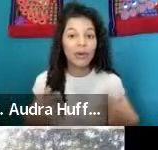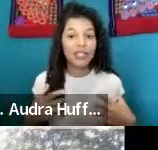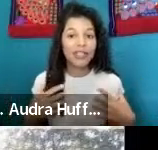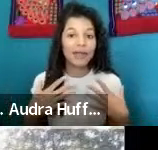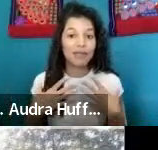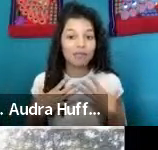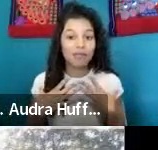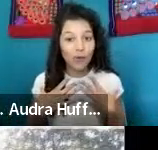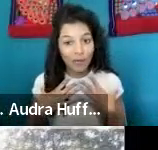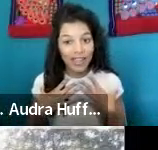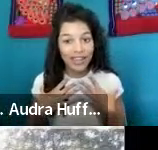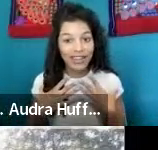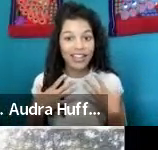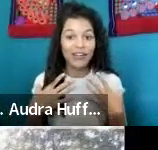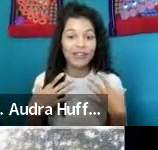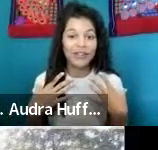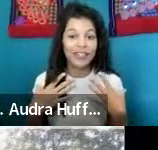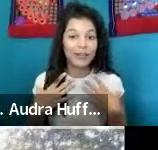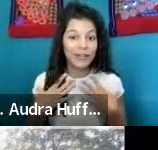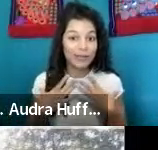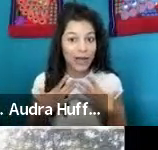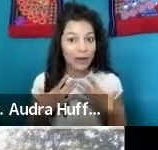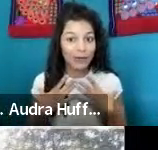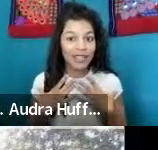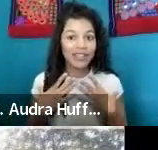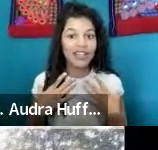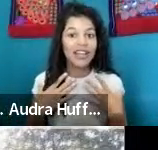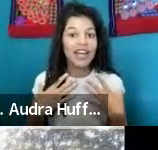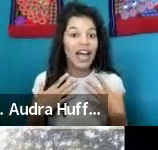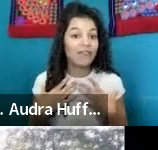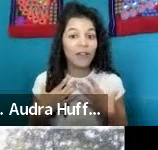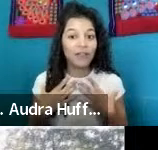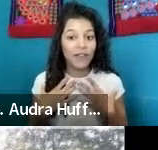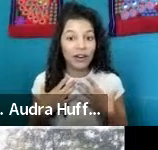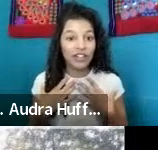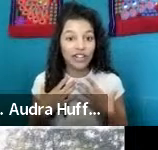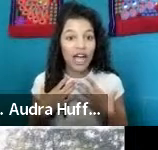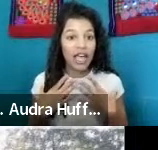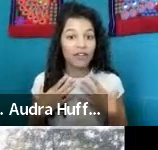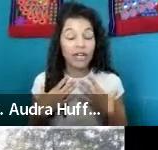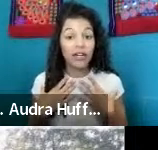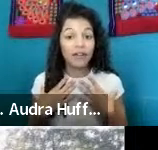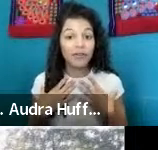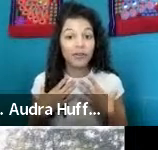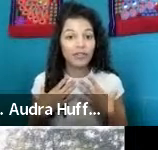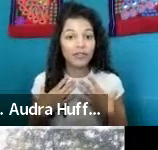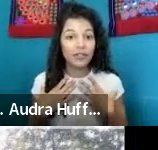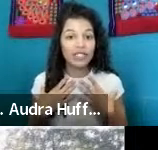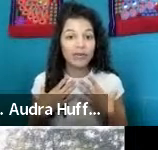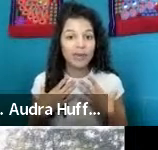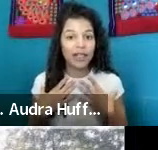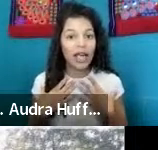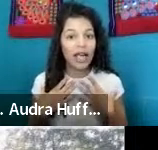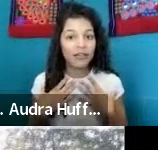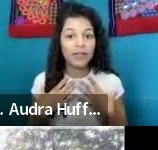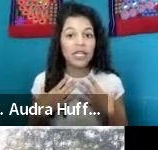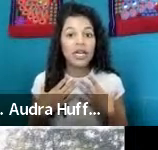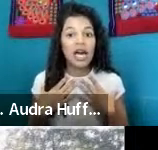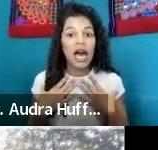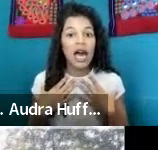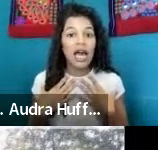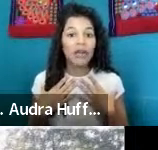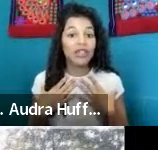as the only woman and also the only brown woman, I felt very shy, very uncomfortable for the first time in my